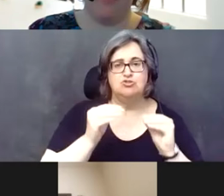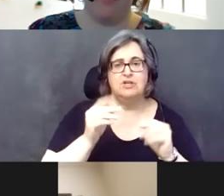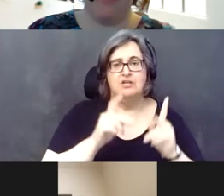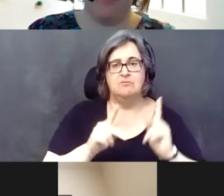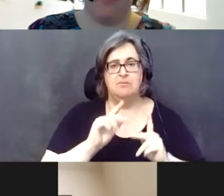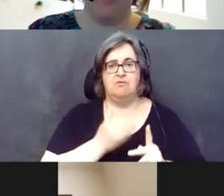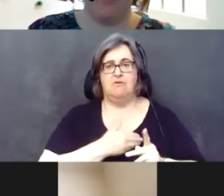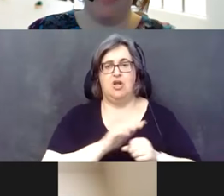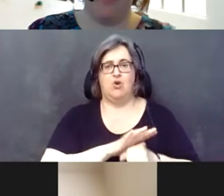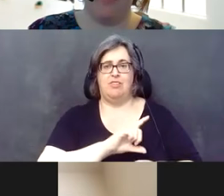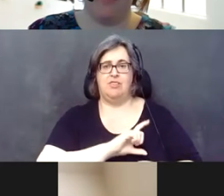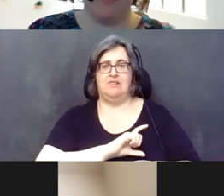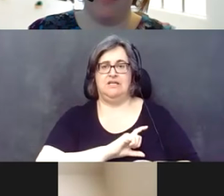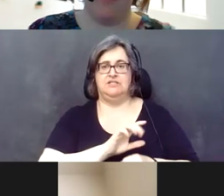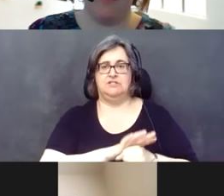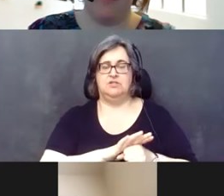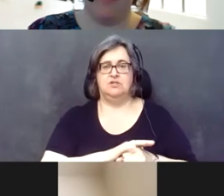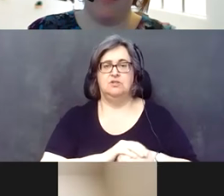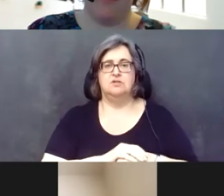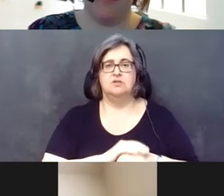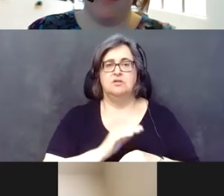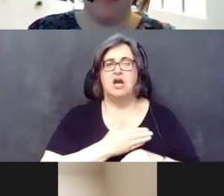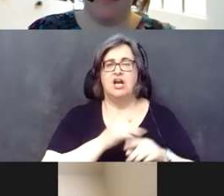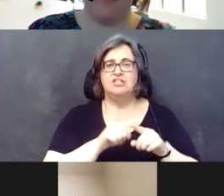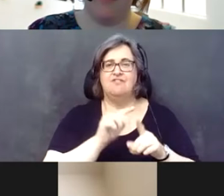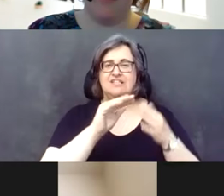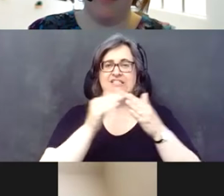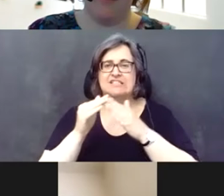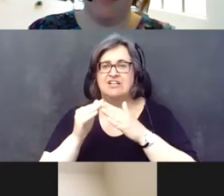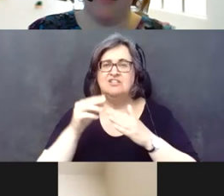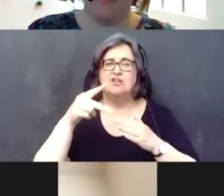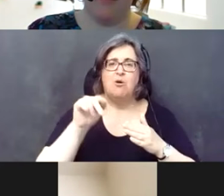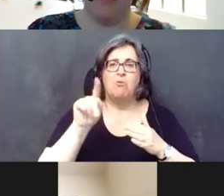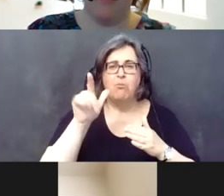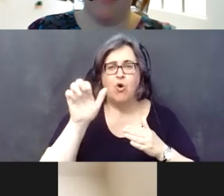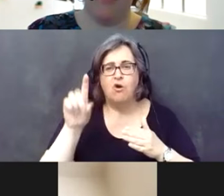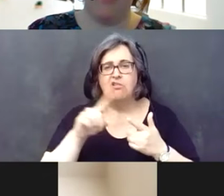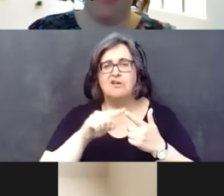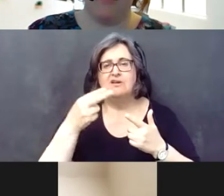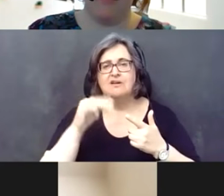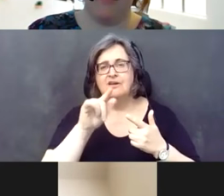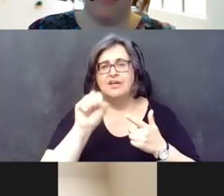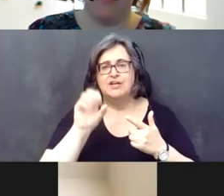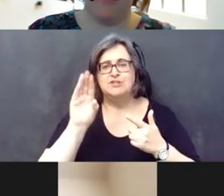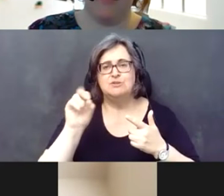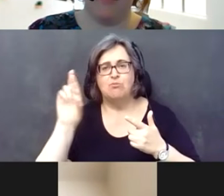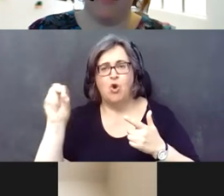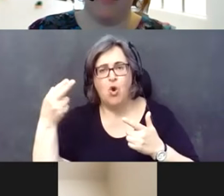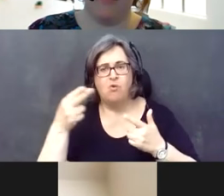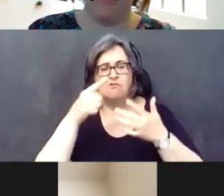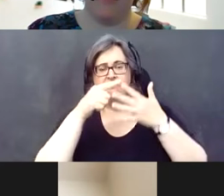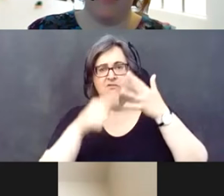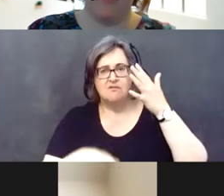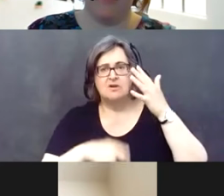area, like Beaverton, Hillsborough, Portland, and the all